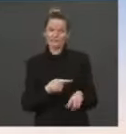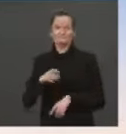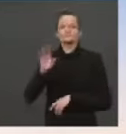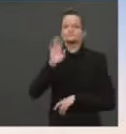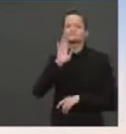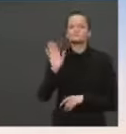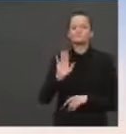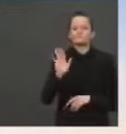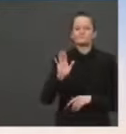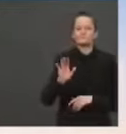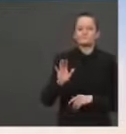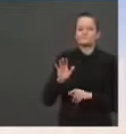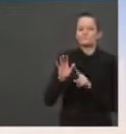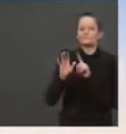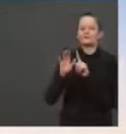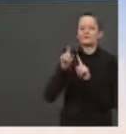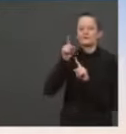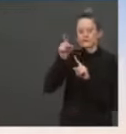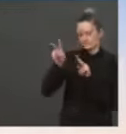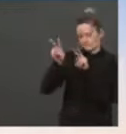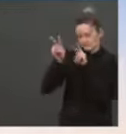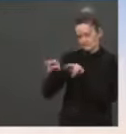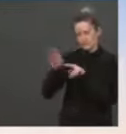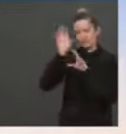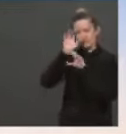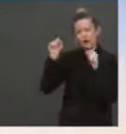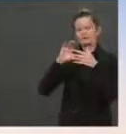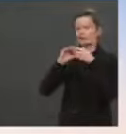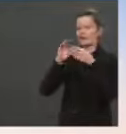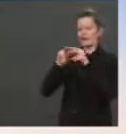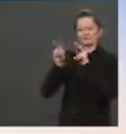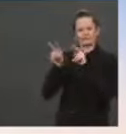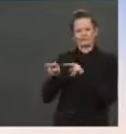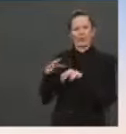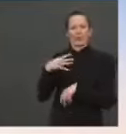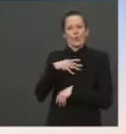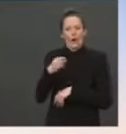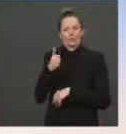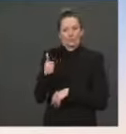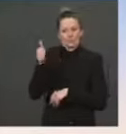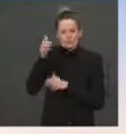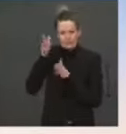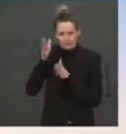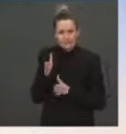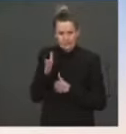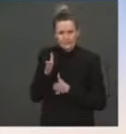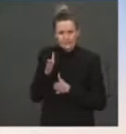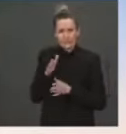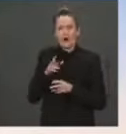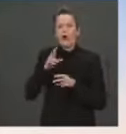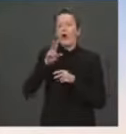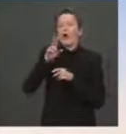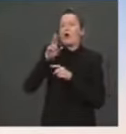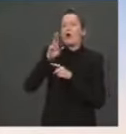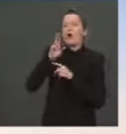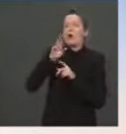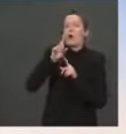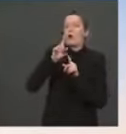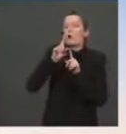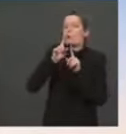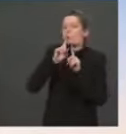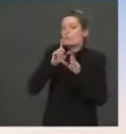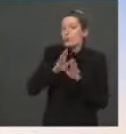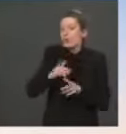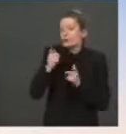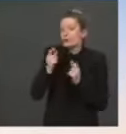Trump, as we know from history, and as many of you covered, didn't just refuse to condemn militia groups on the debate stage, he actively encouraged them throughout